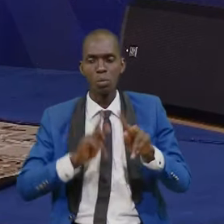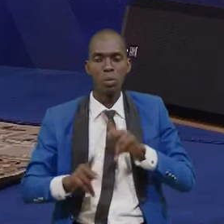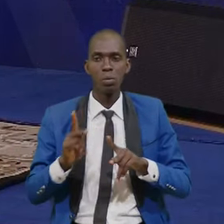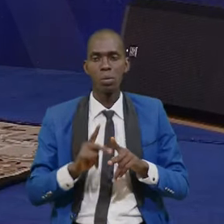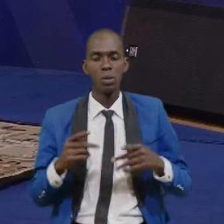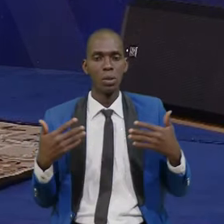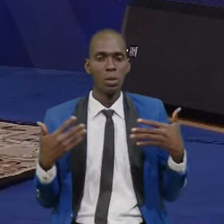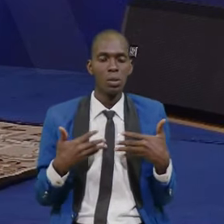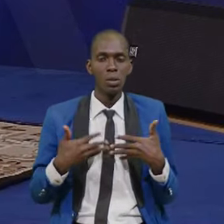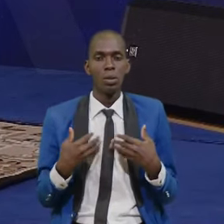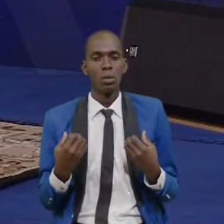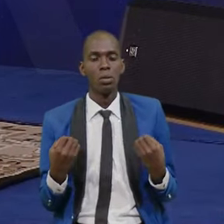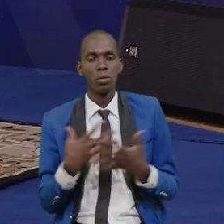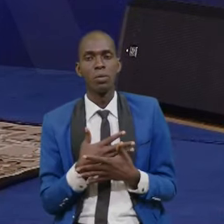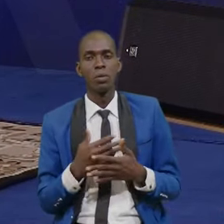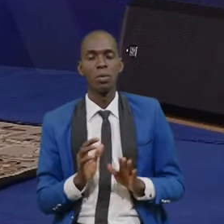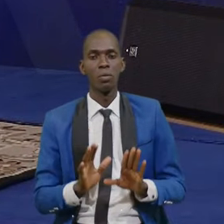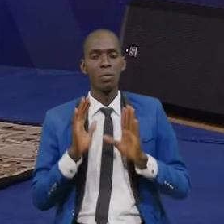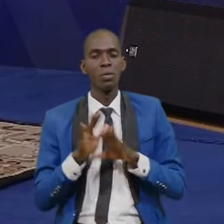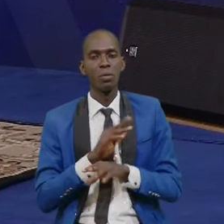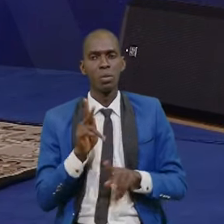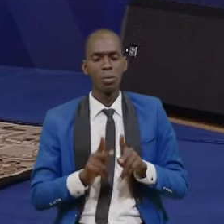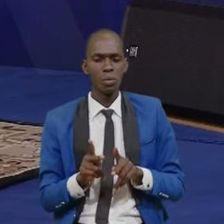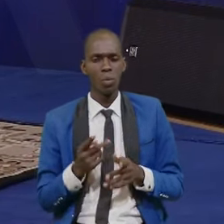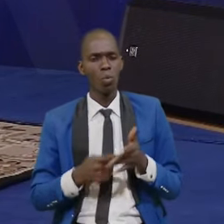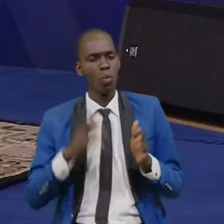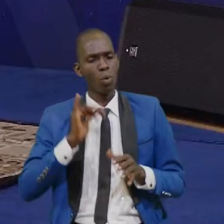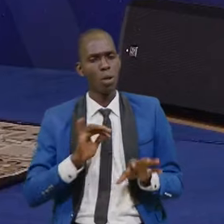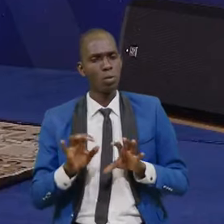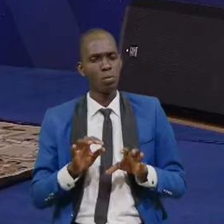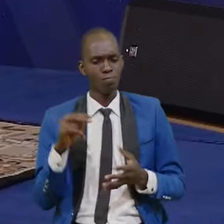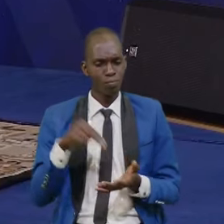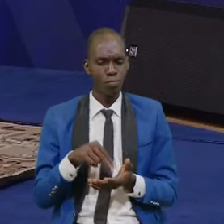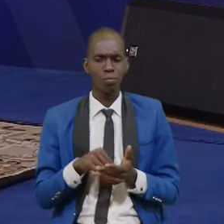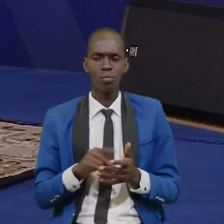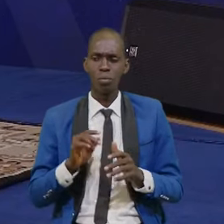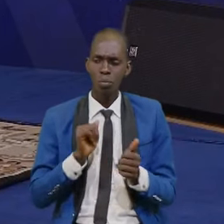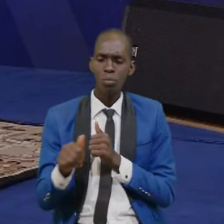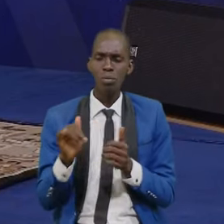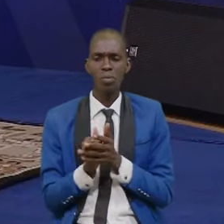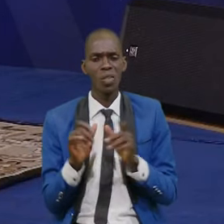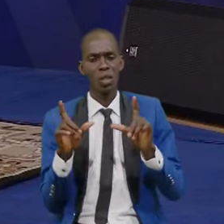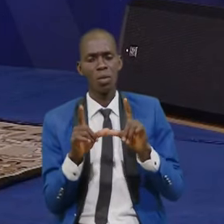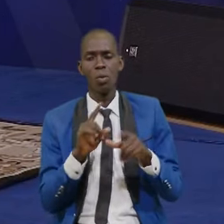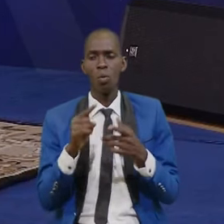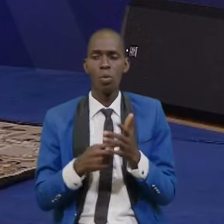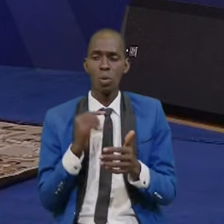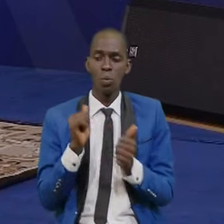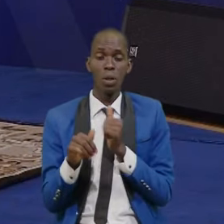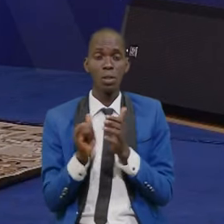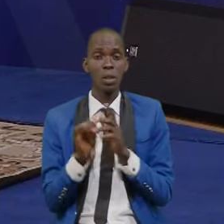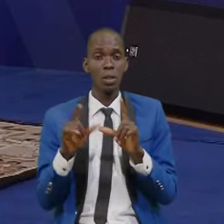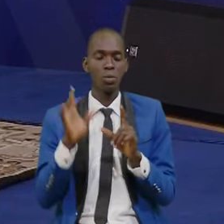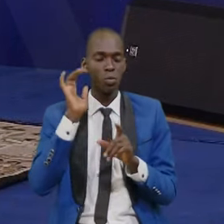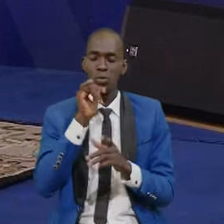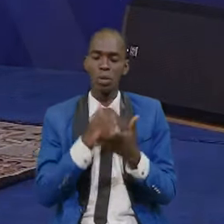people, what am I going to do? Get up. Get through that class. And once you go through that class, you'll not come back to that